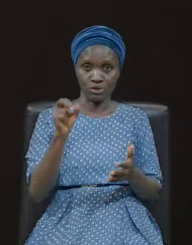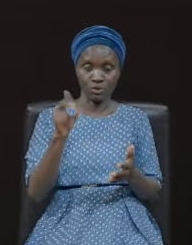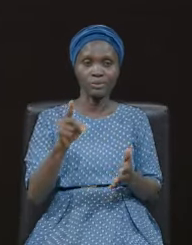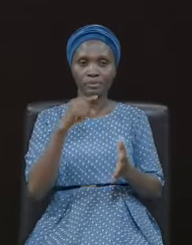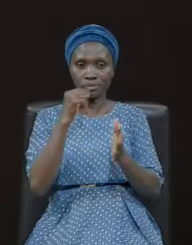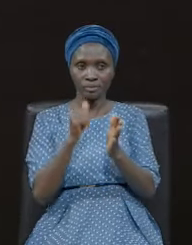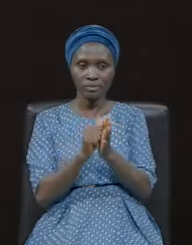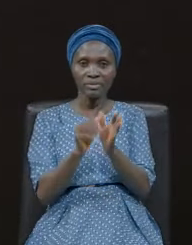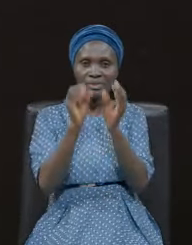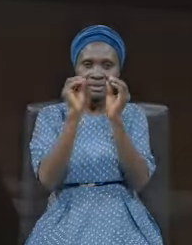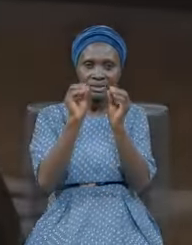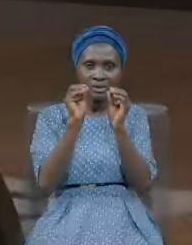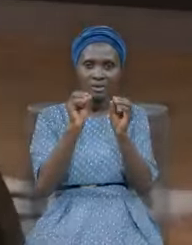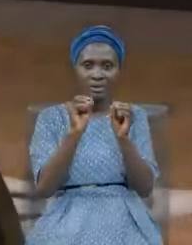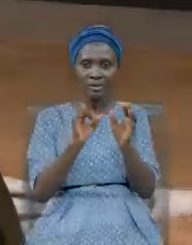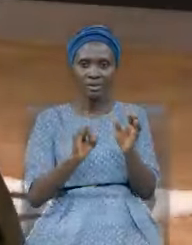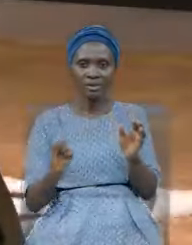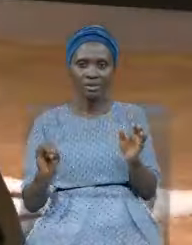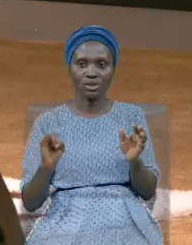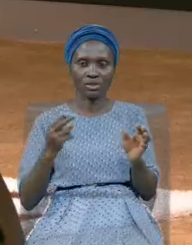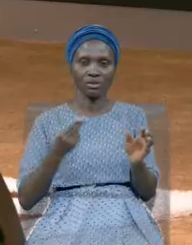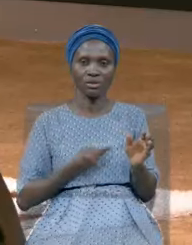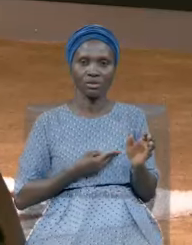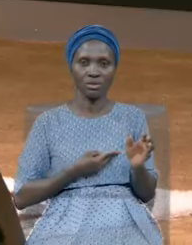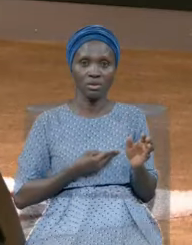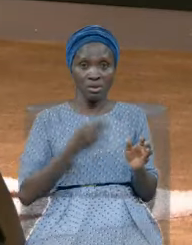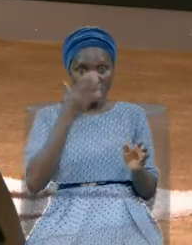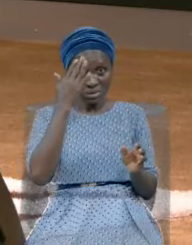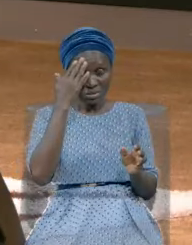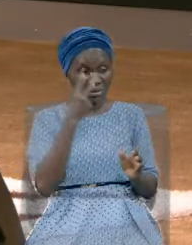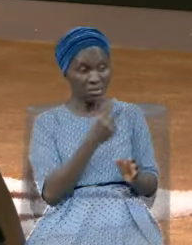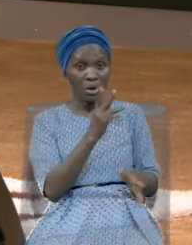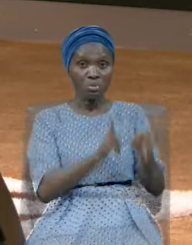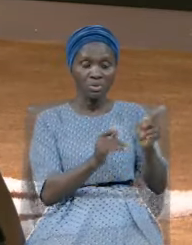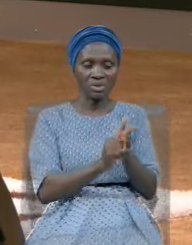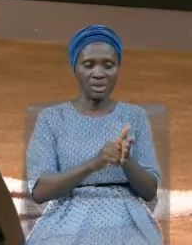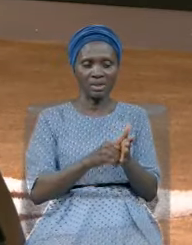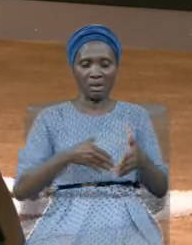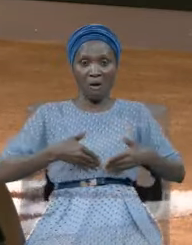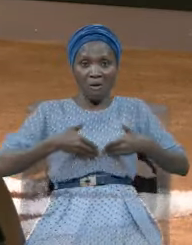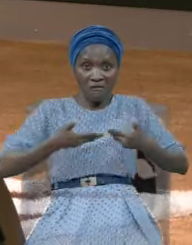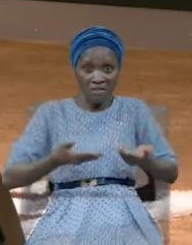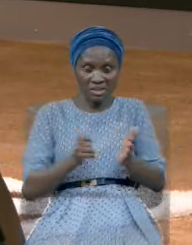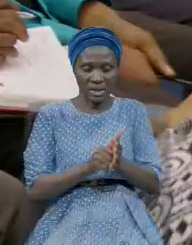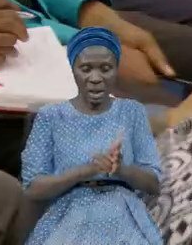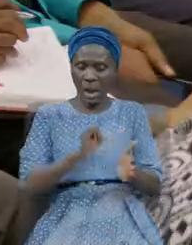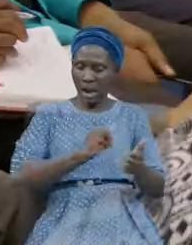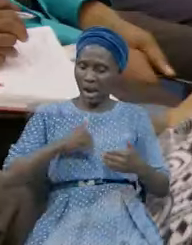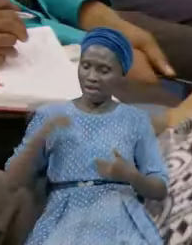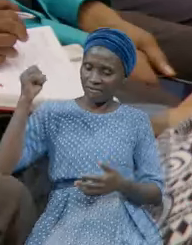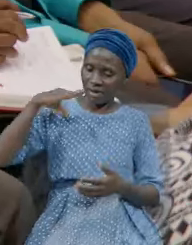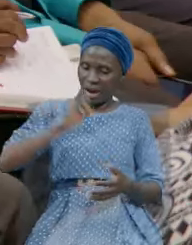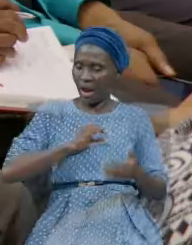us. You see the people that say, I have grace, and the grace never instructs